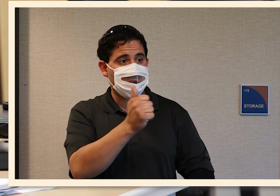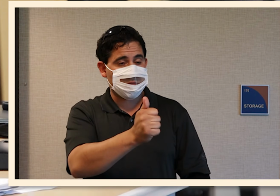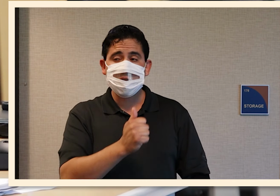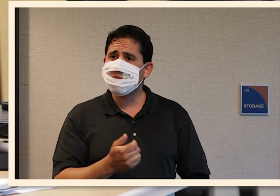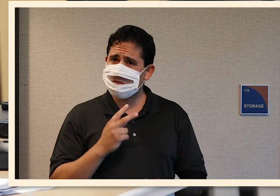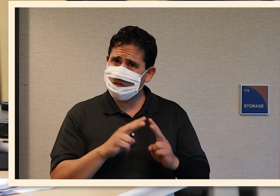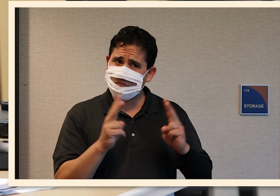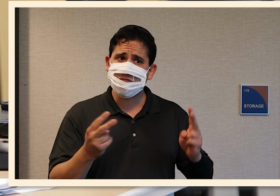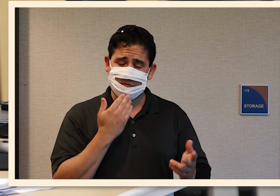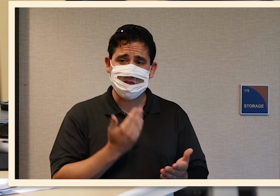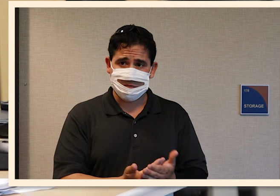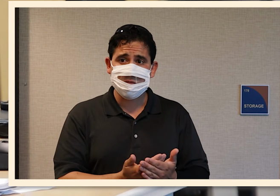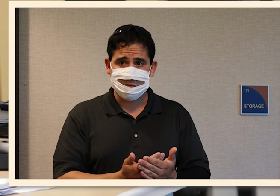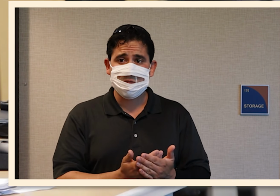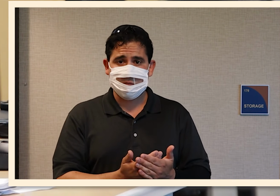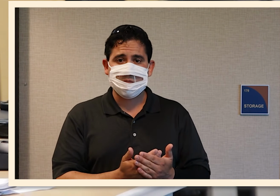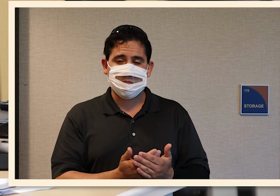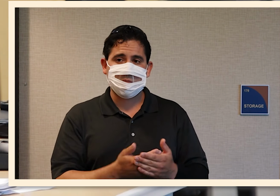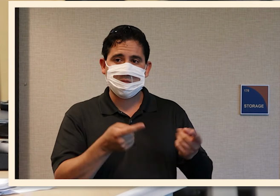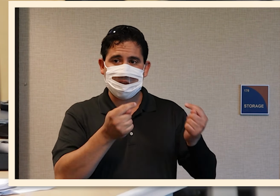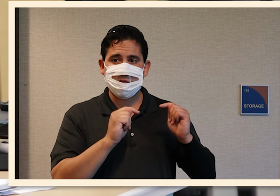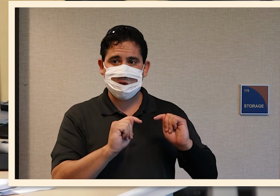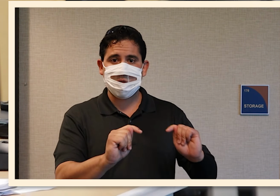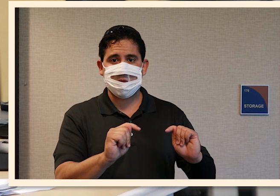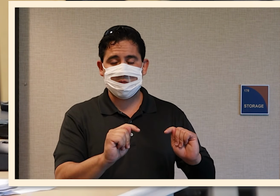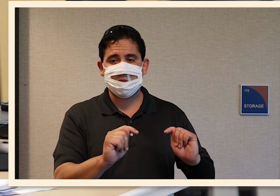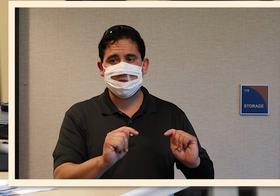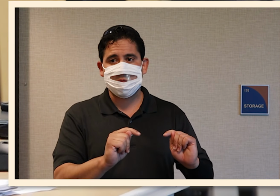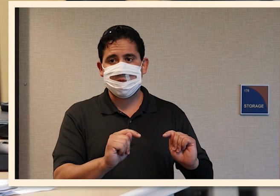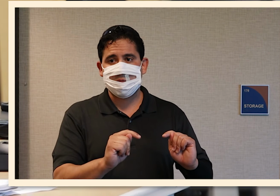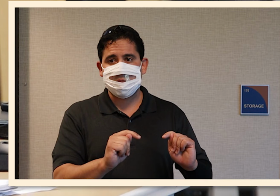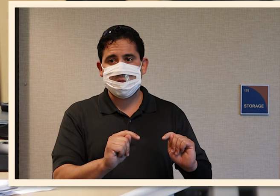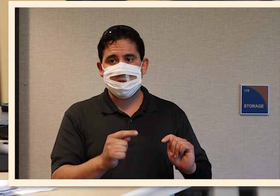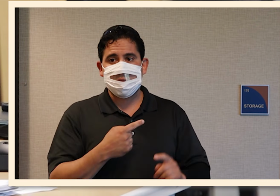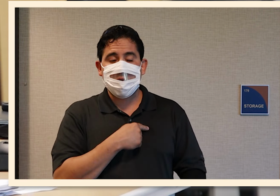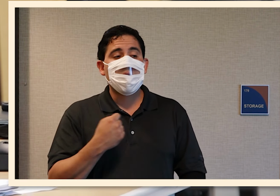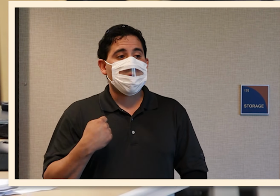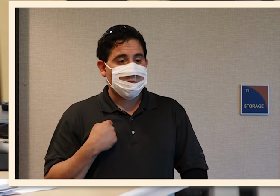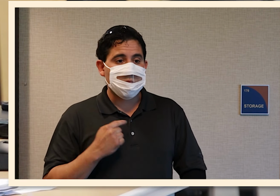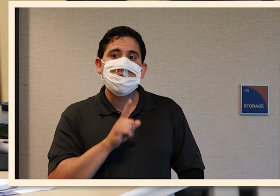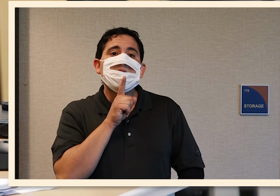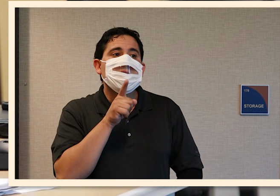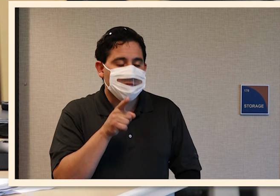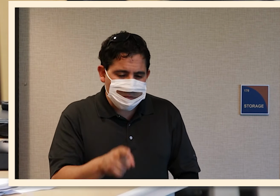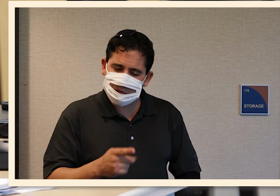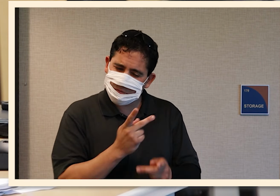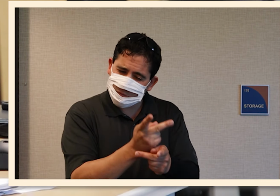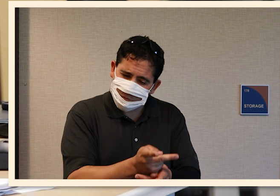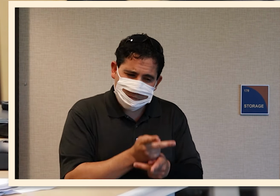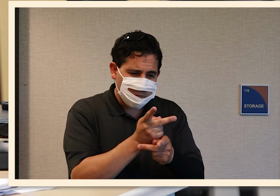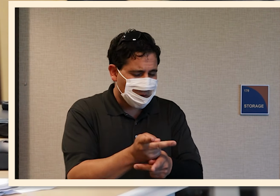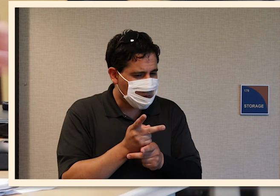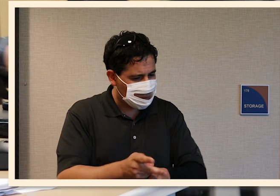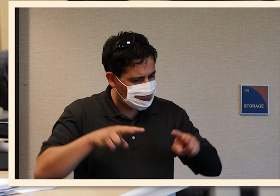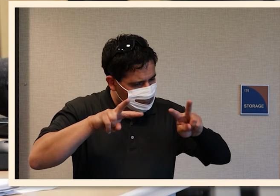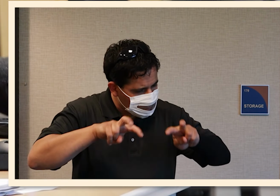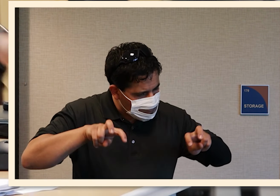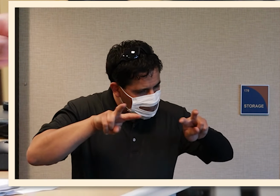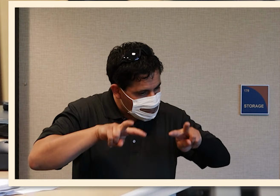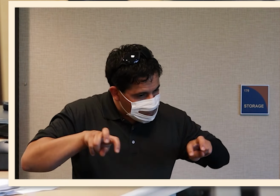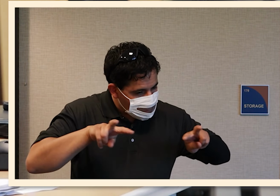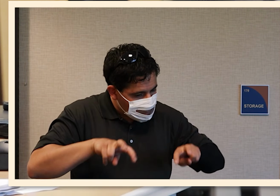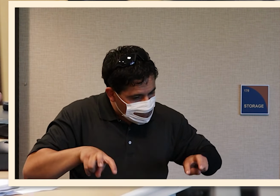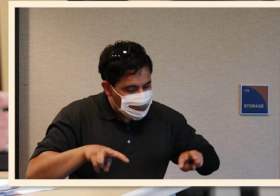good. I feel like we watched this very carefully, and I feel good that we